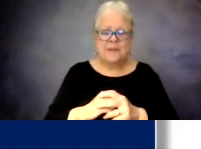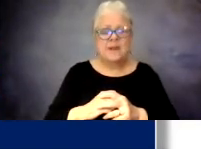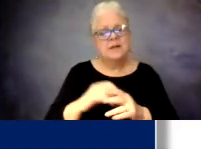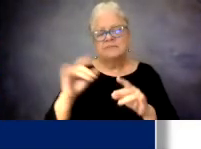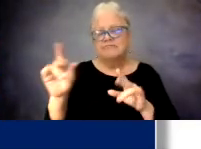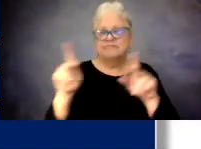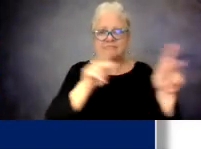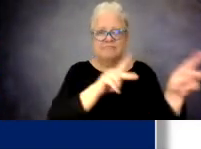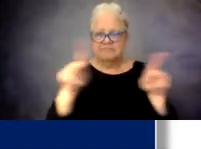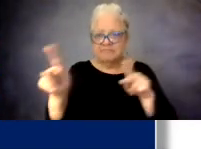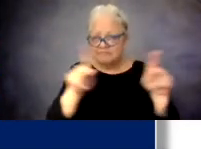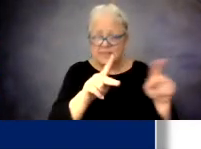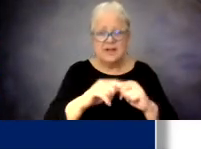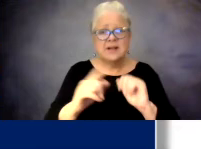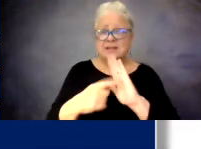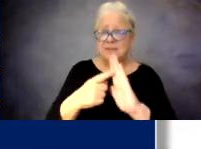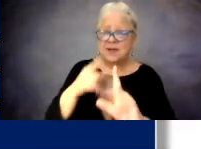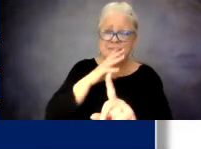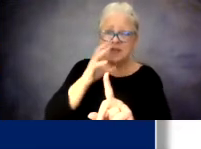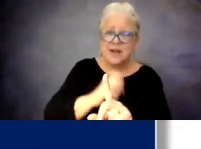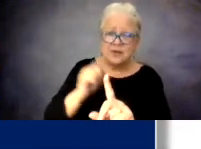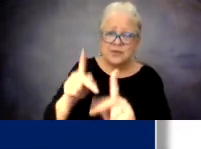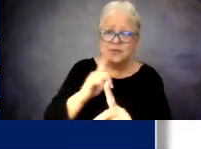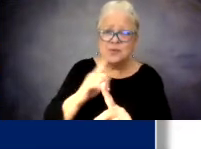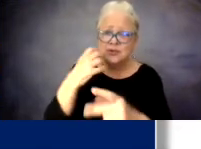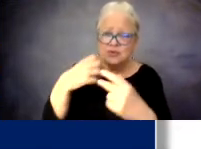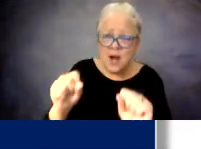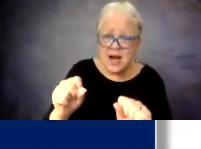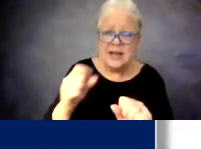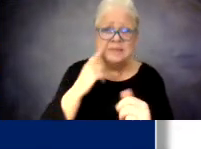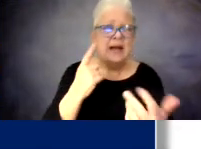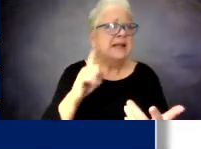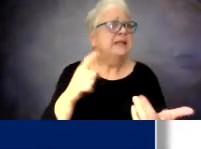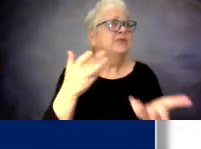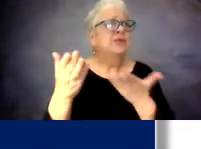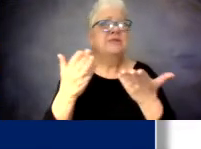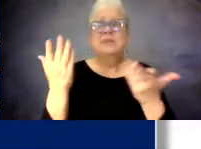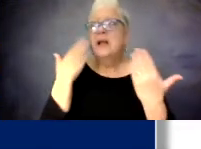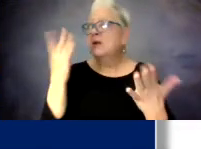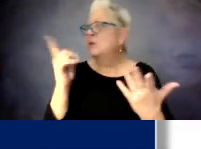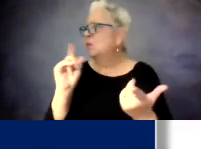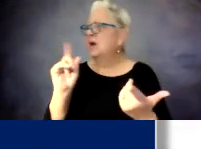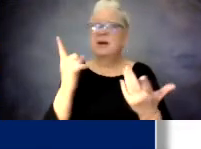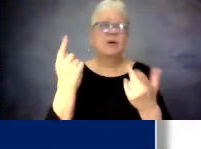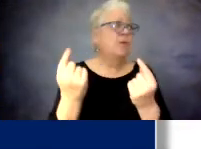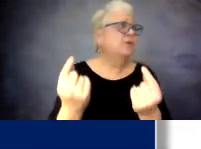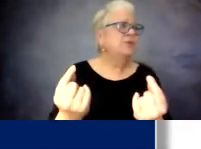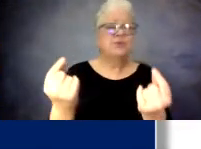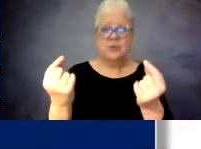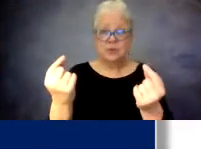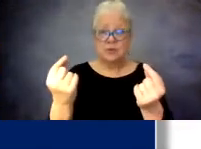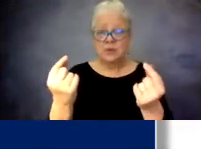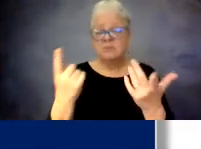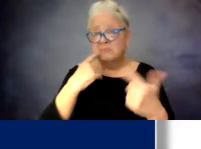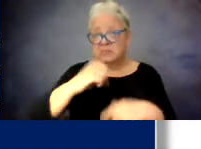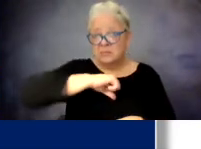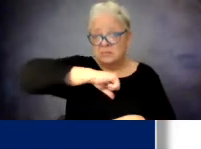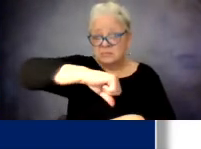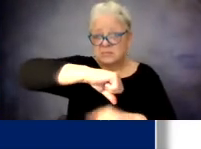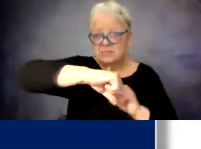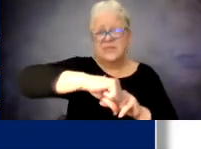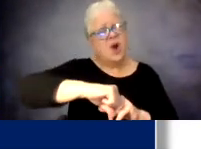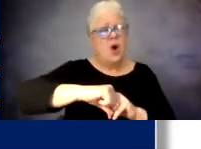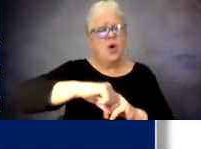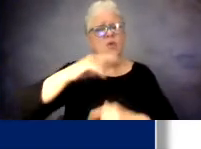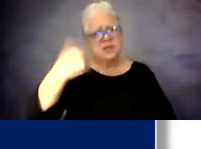Sometimes they're really trying, they just need services and they don't know they can get them. So there's a resistance to have the services in or a